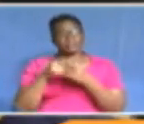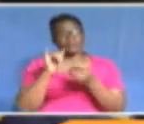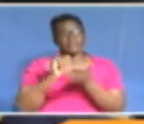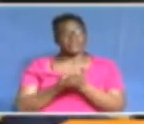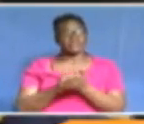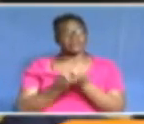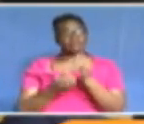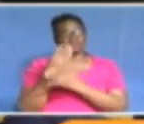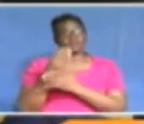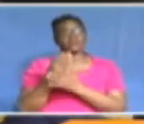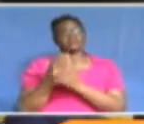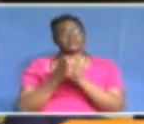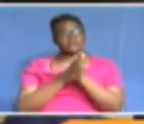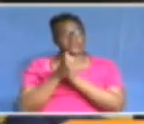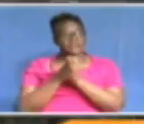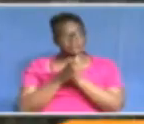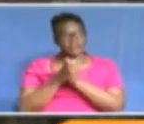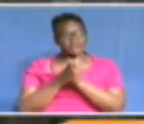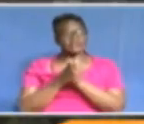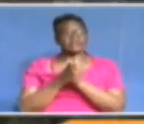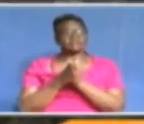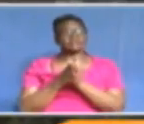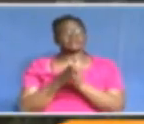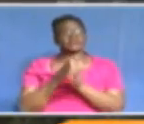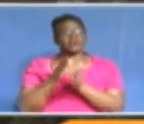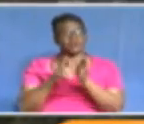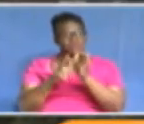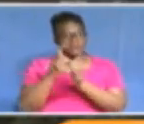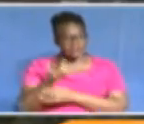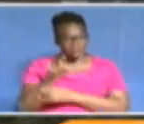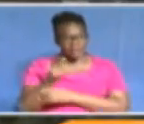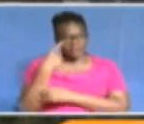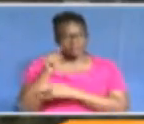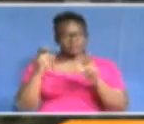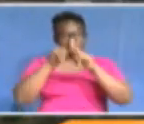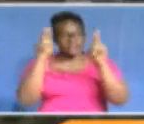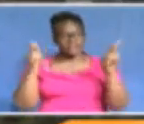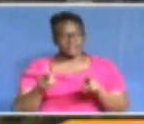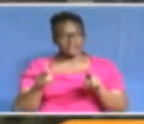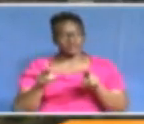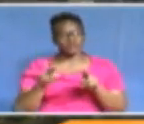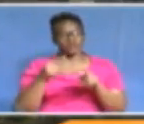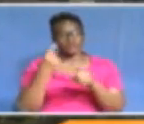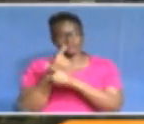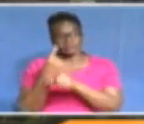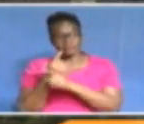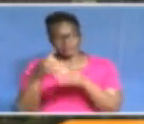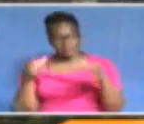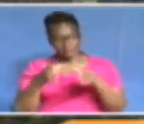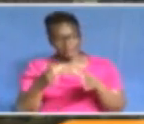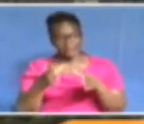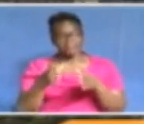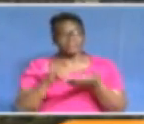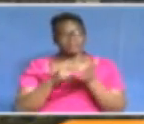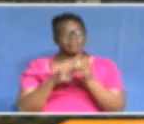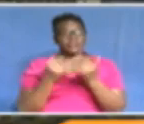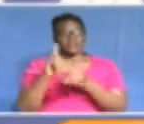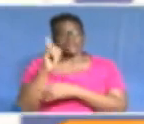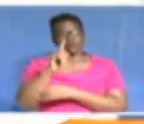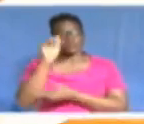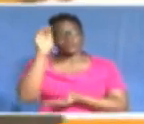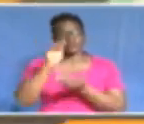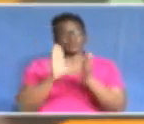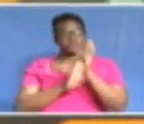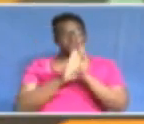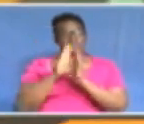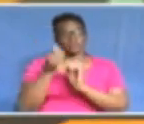international brands that have been setting shop in the country. The report, however, indicates that Nairobi witnessed reduced development